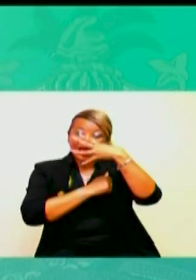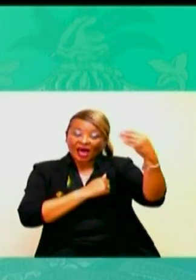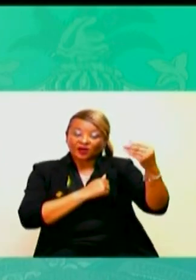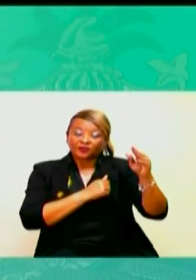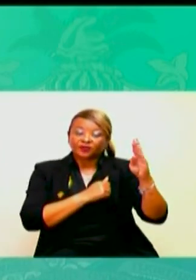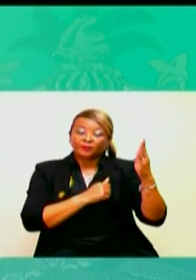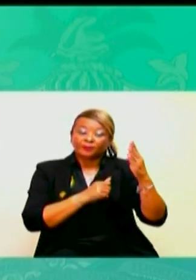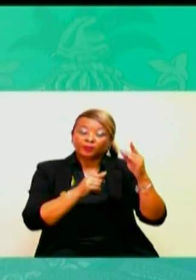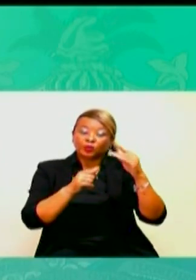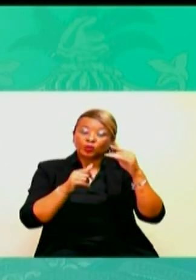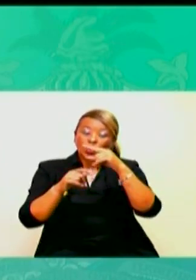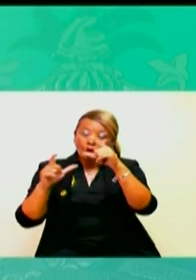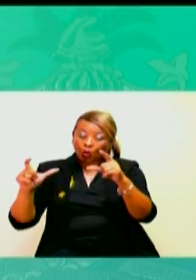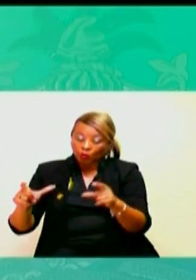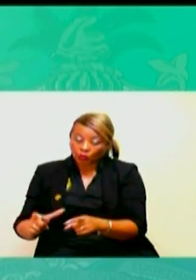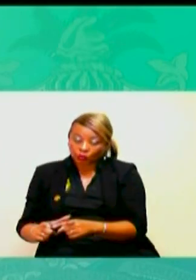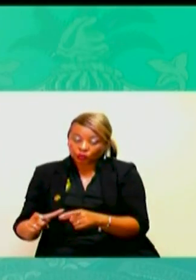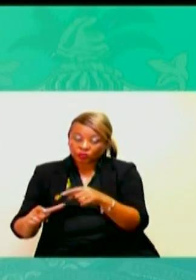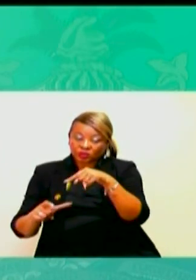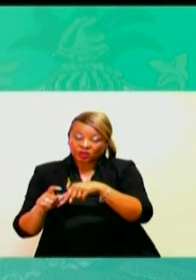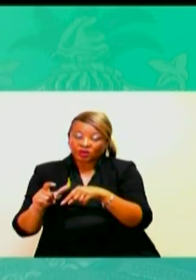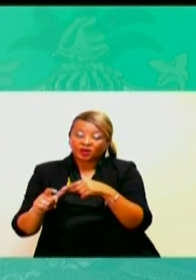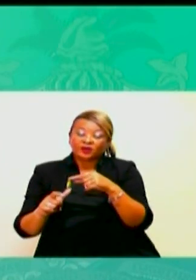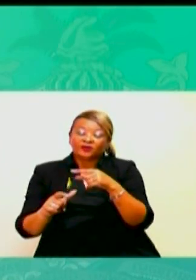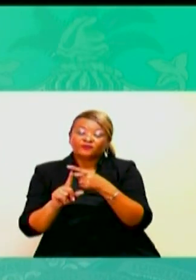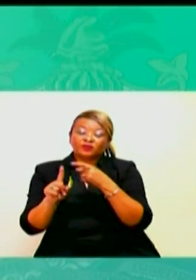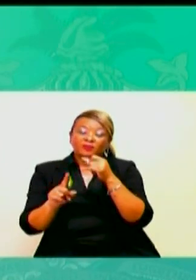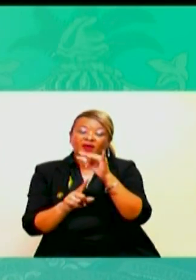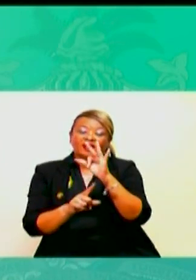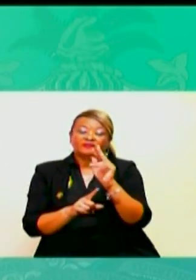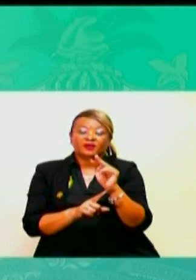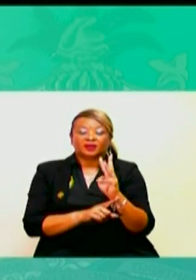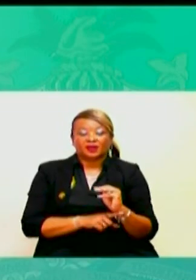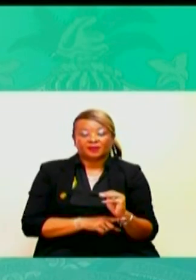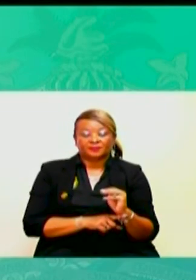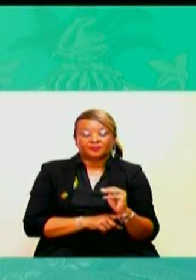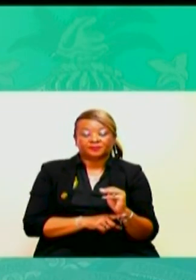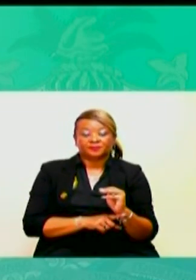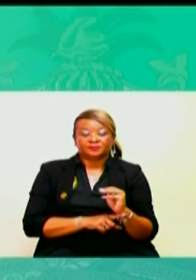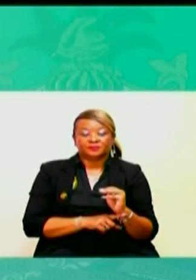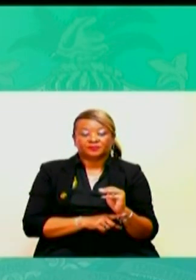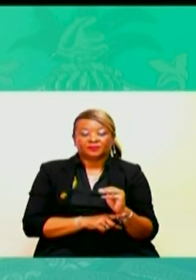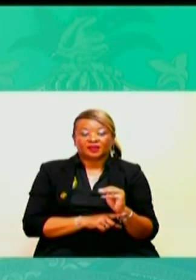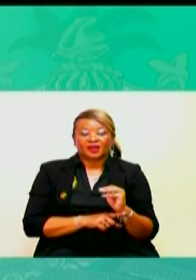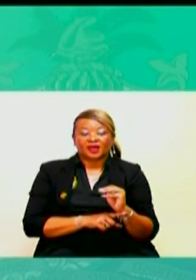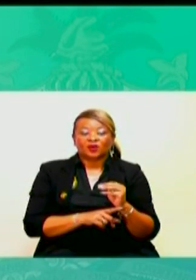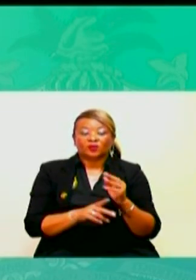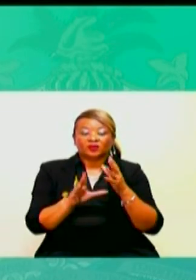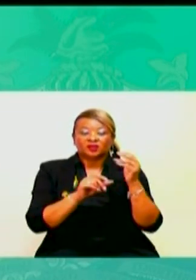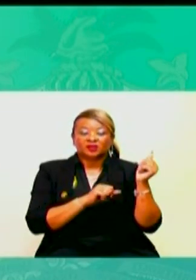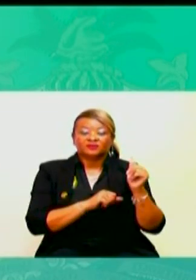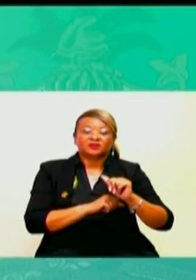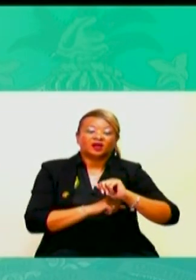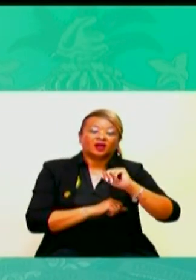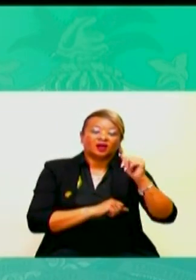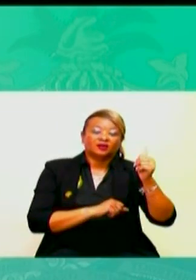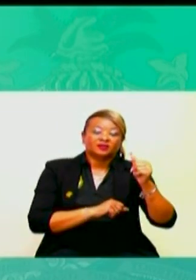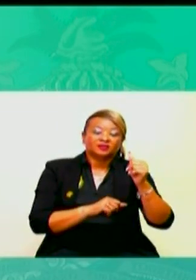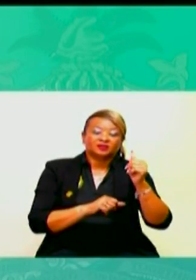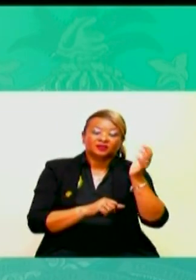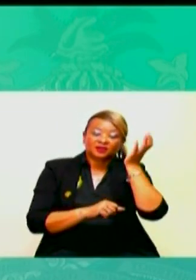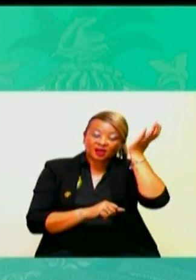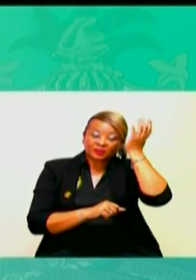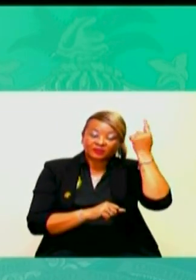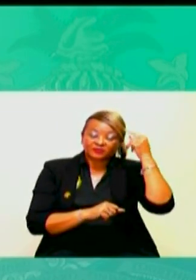hole created by the FNM. It is in this context, Madam Speaker, I will leave the rest in the garbage can for